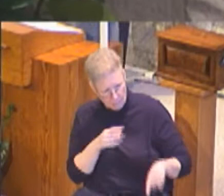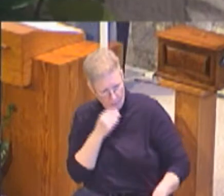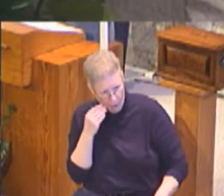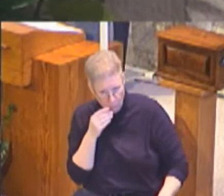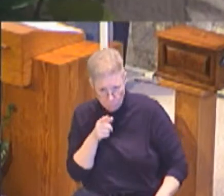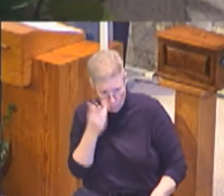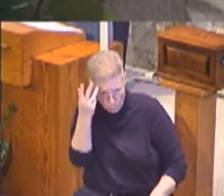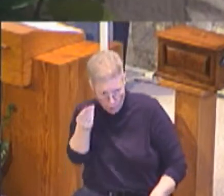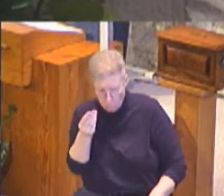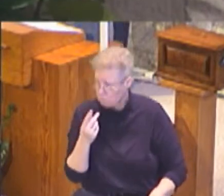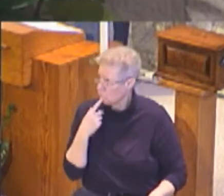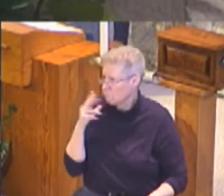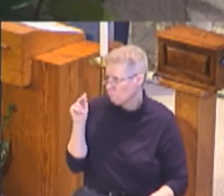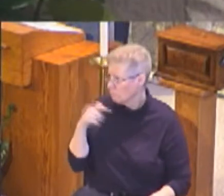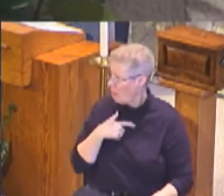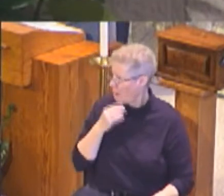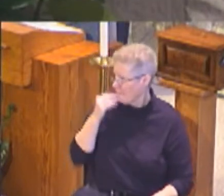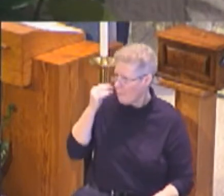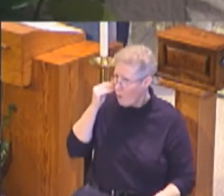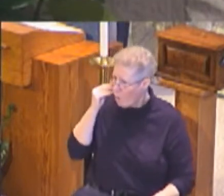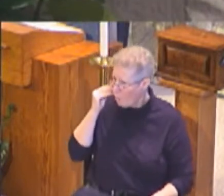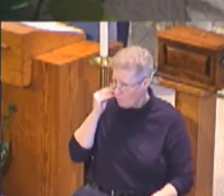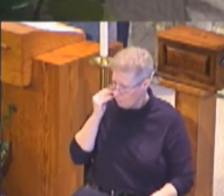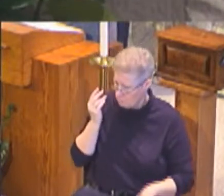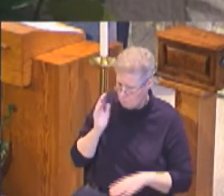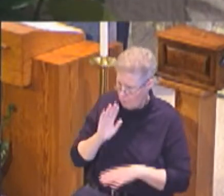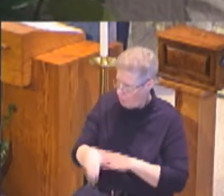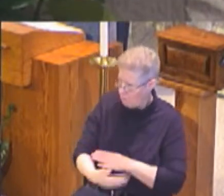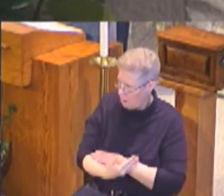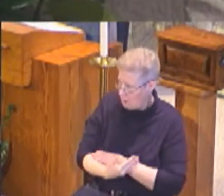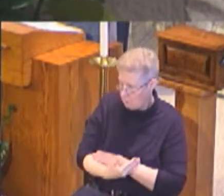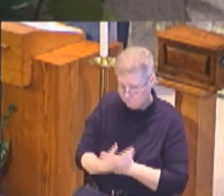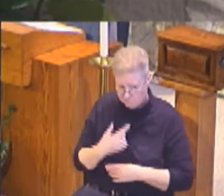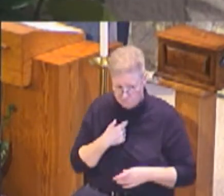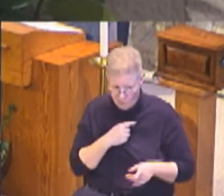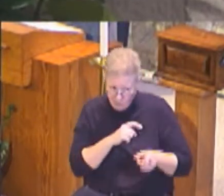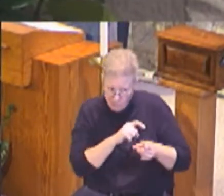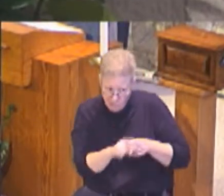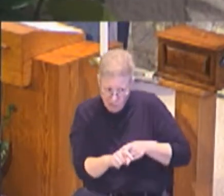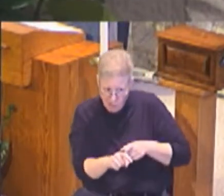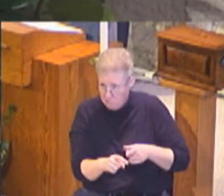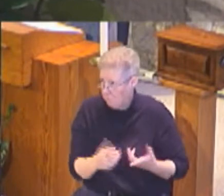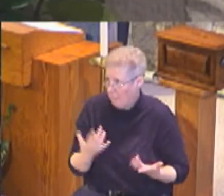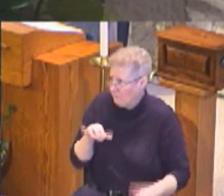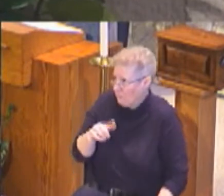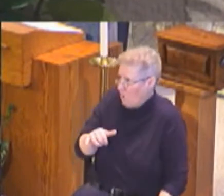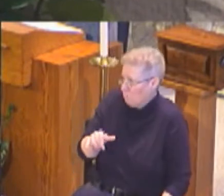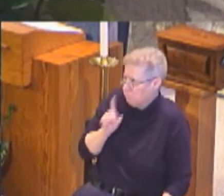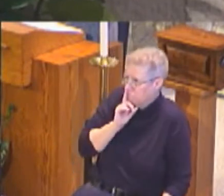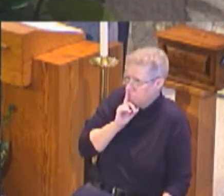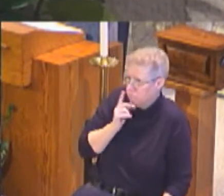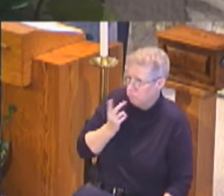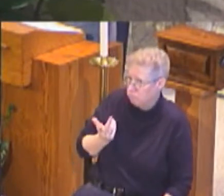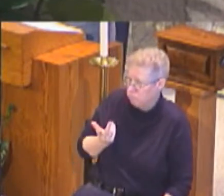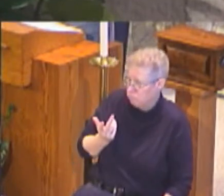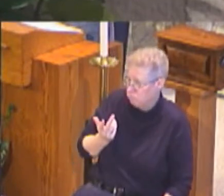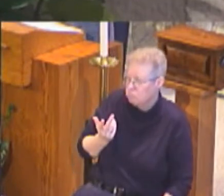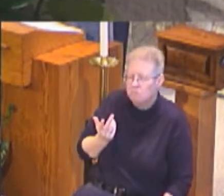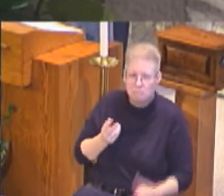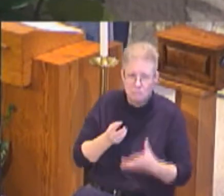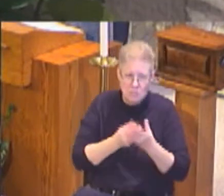evening. So he said he'd called, and she said, no, the phone hasn't rung at all. So they both